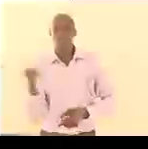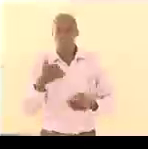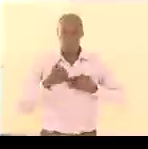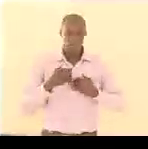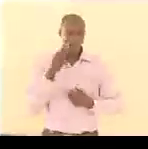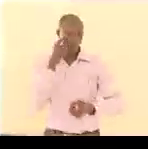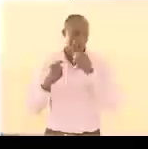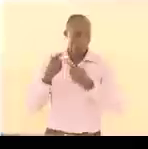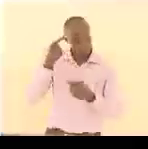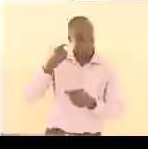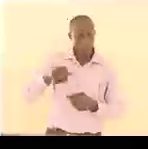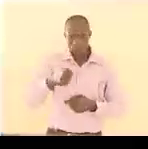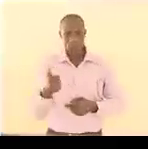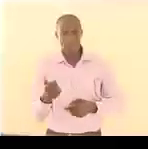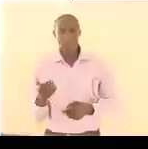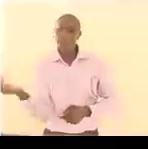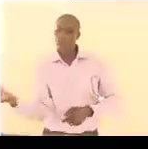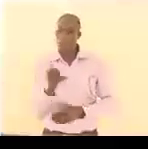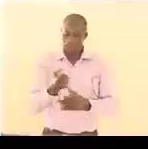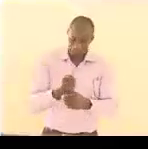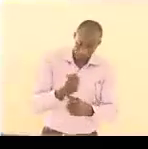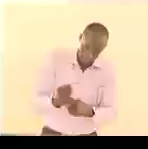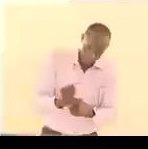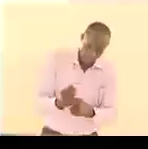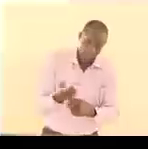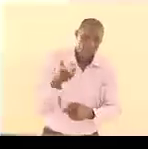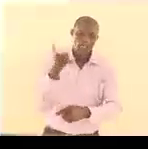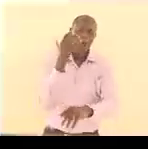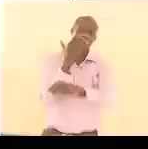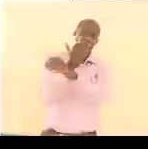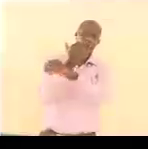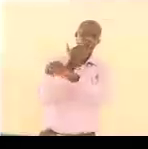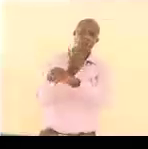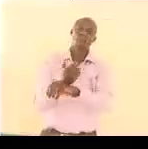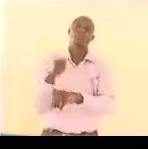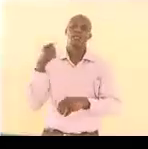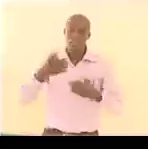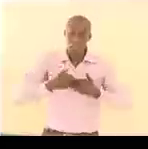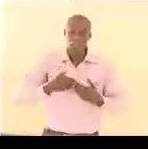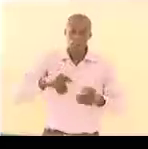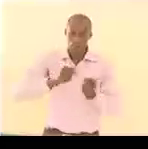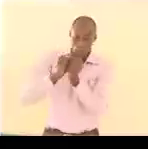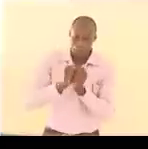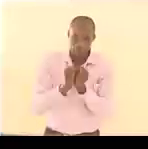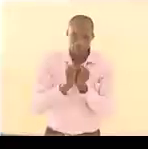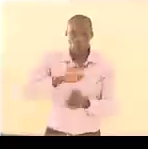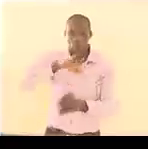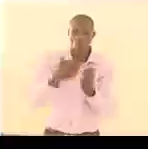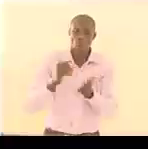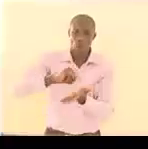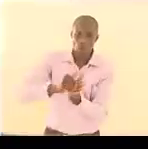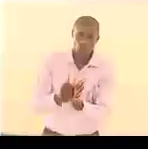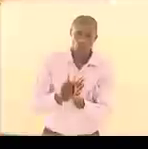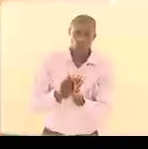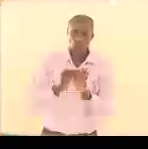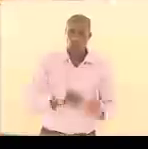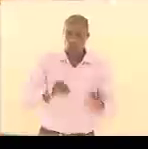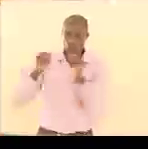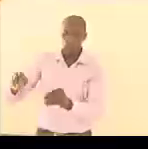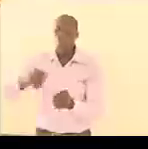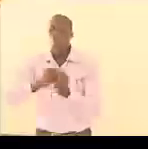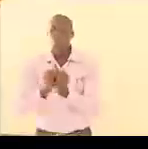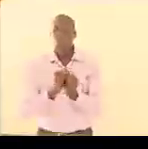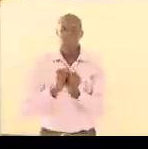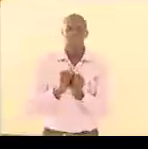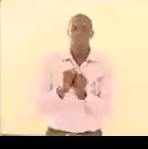and had concern for one another. They shared. They had a bonding. They had togetherness. All those